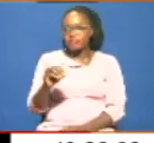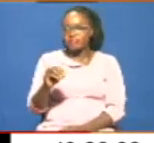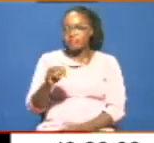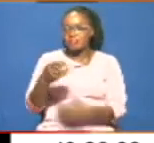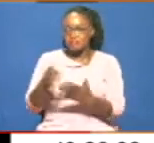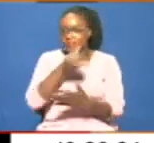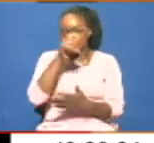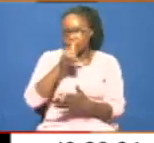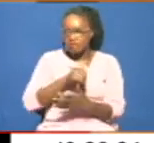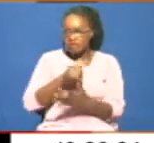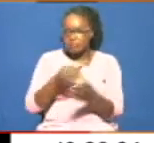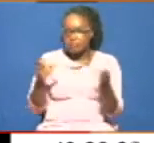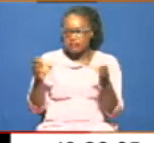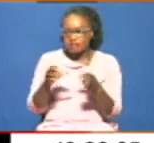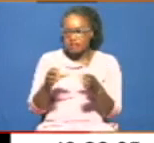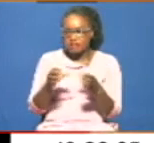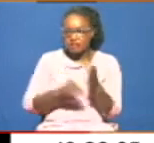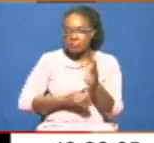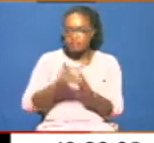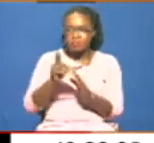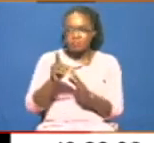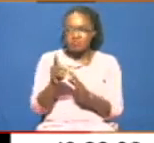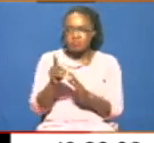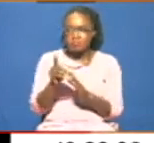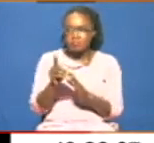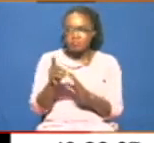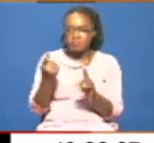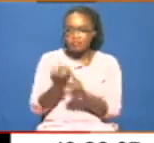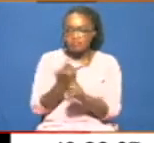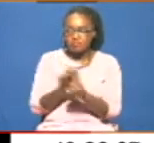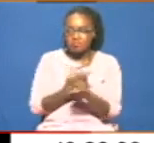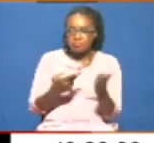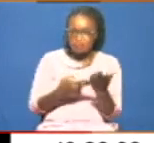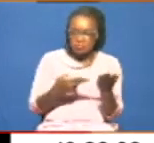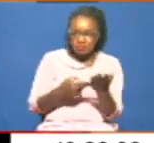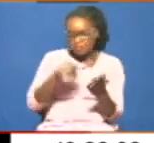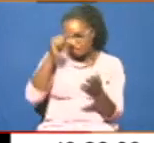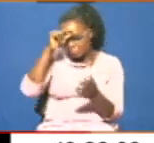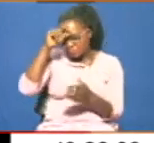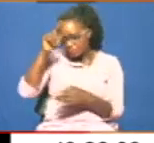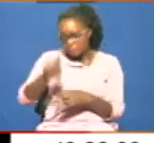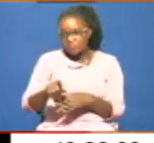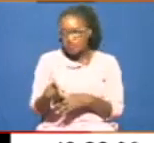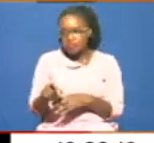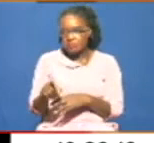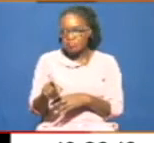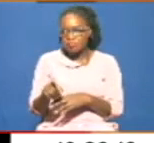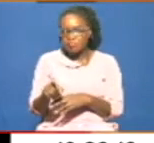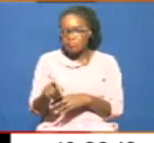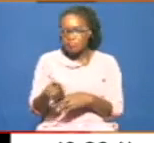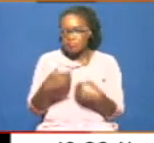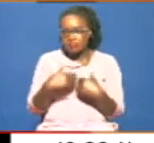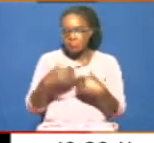entities, companies that are developing the various technologies. Mm-hmm. Government must take this up as a public policy